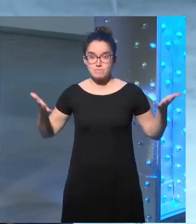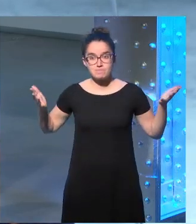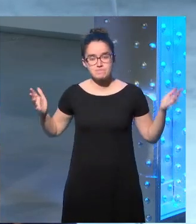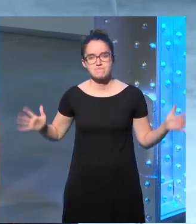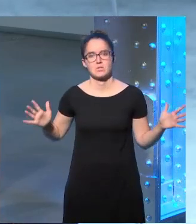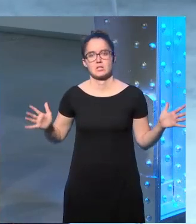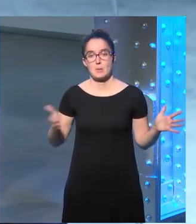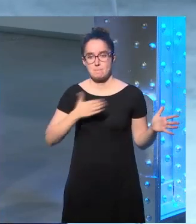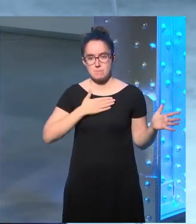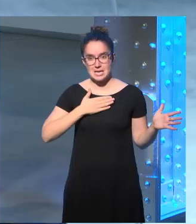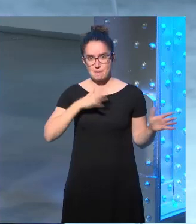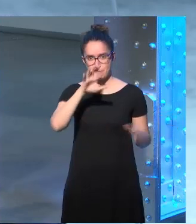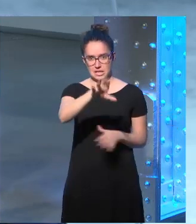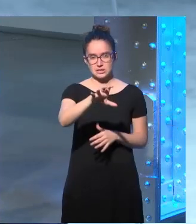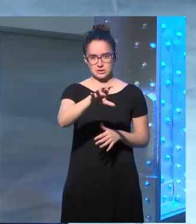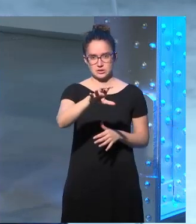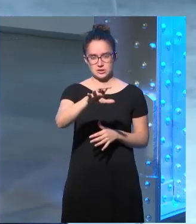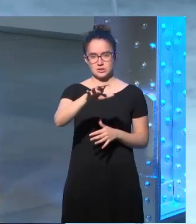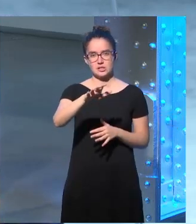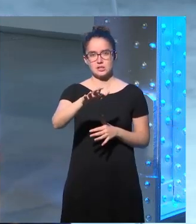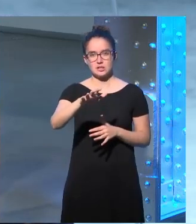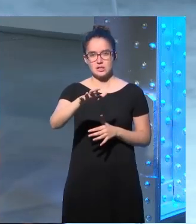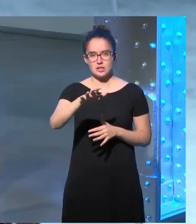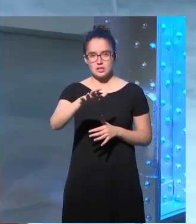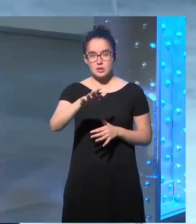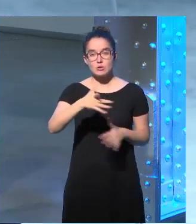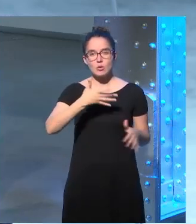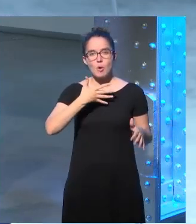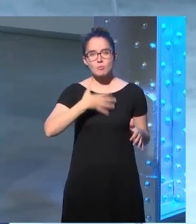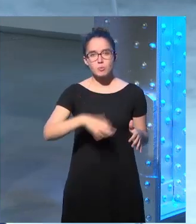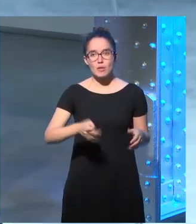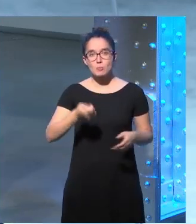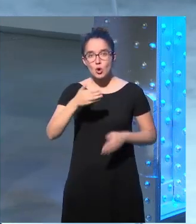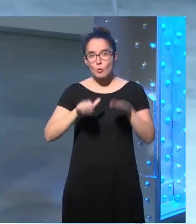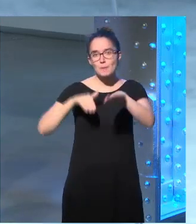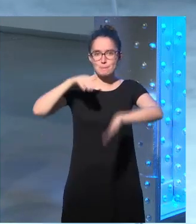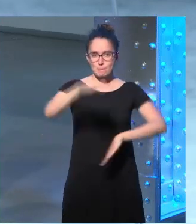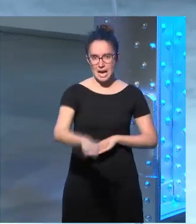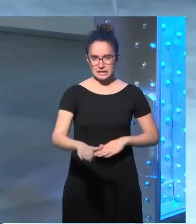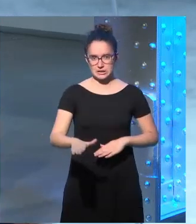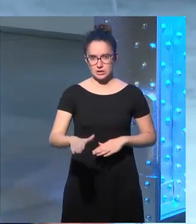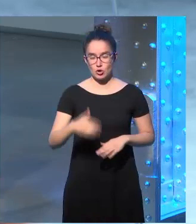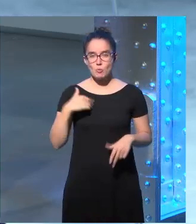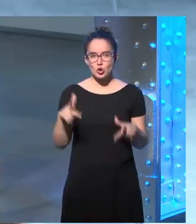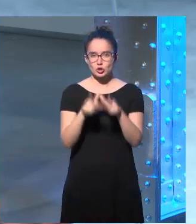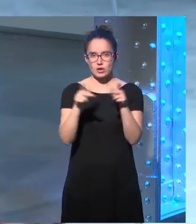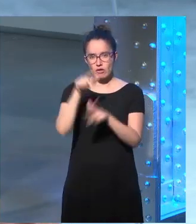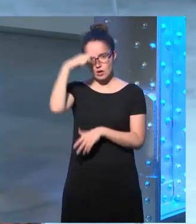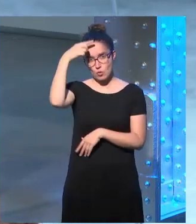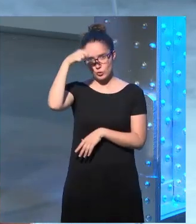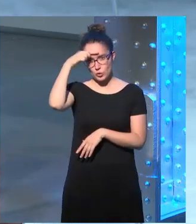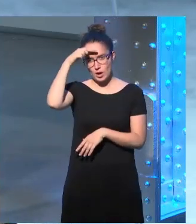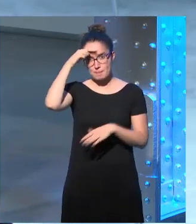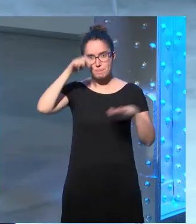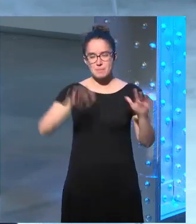as a part of the innovation process. In my country, maybe we are a bit more advanced in this